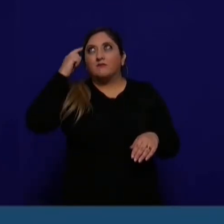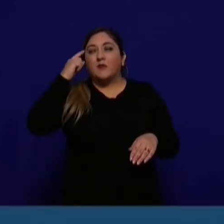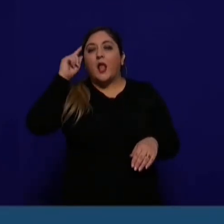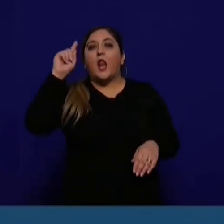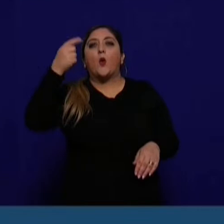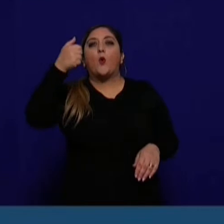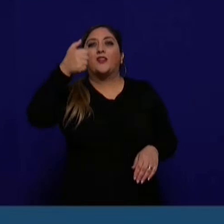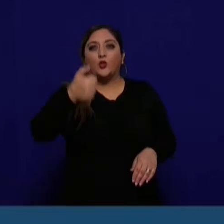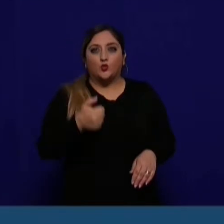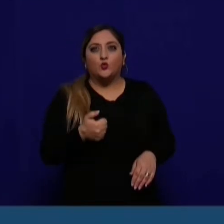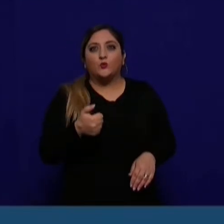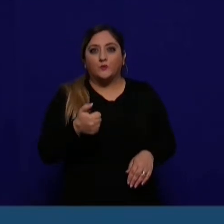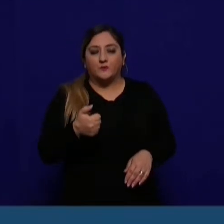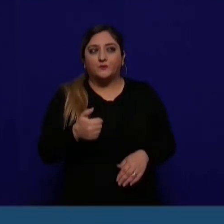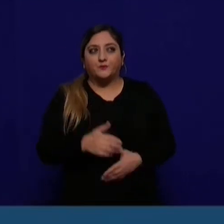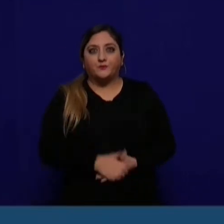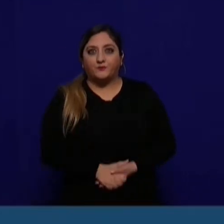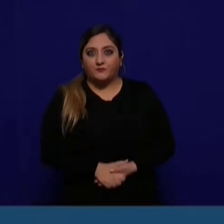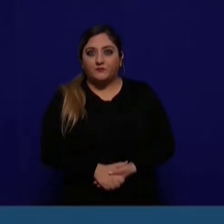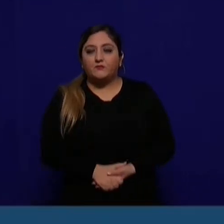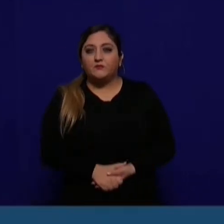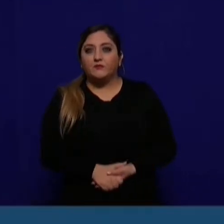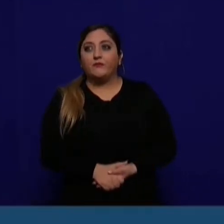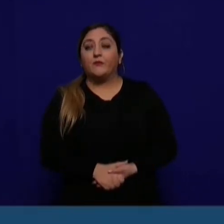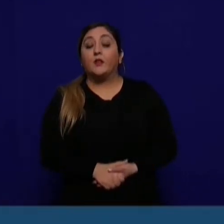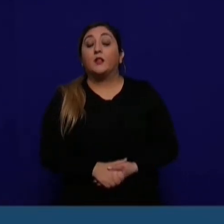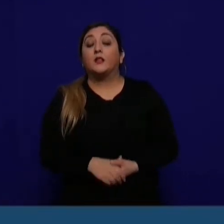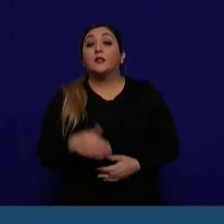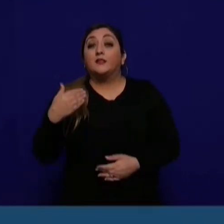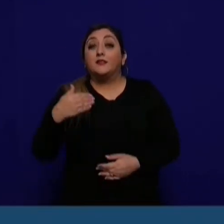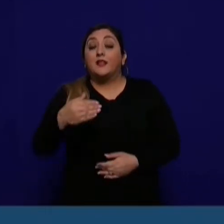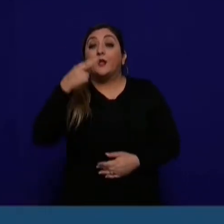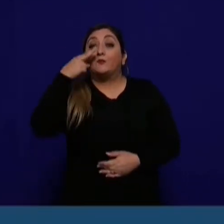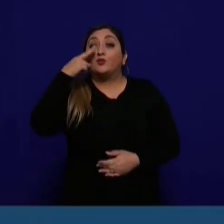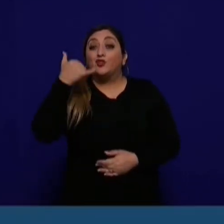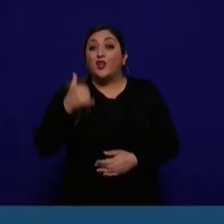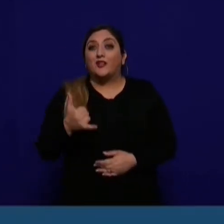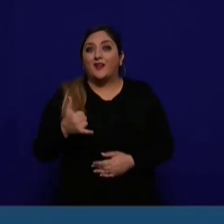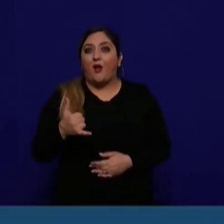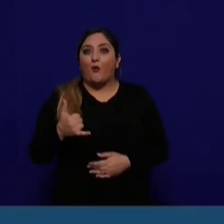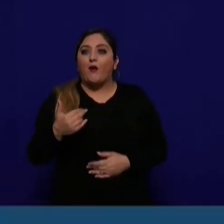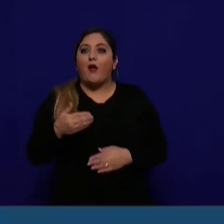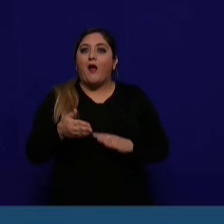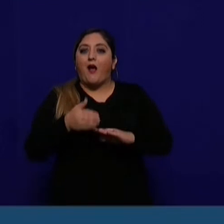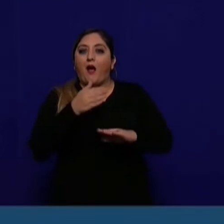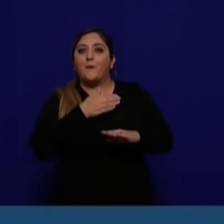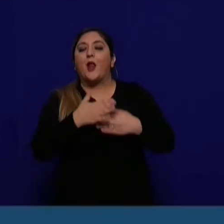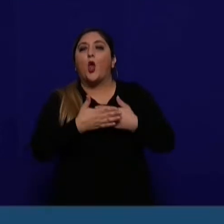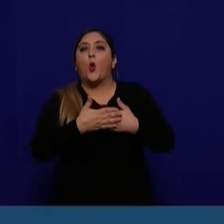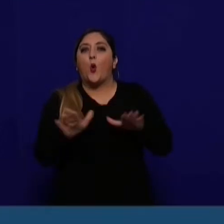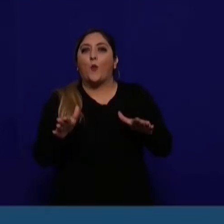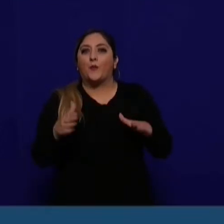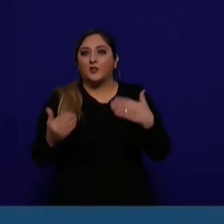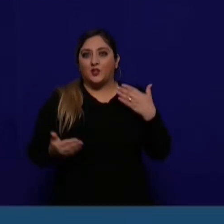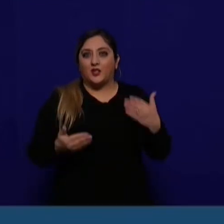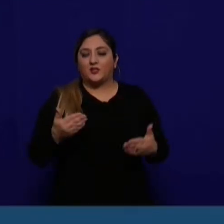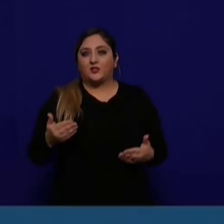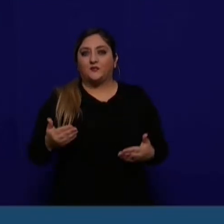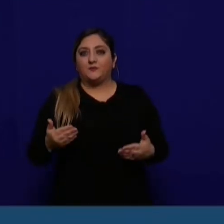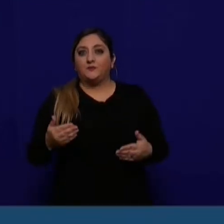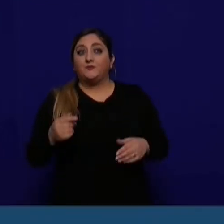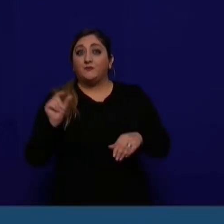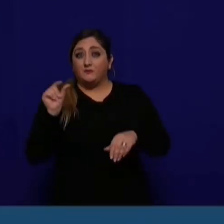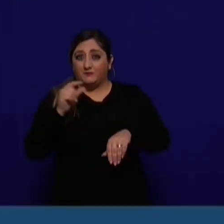kollox aħna qegħdin nabdejtjaw ukoll l-standards ta' kull miżura li nkun qegħdin nirrilaxxaw. Infatti dalwaqt ukoll joħorġu